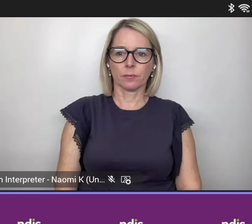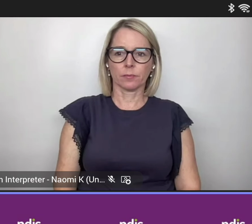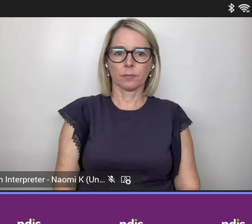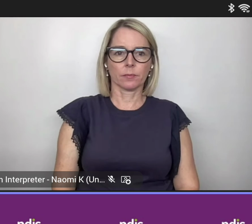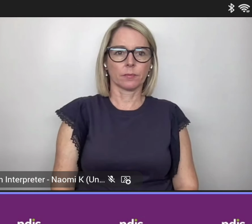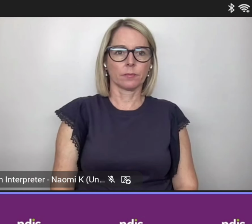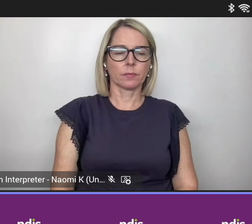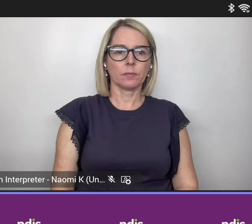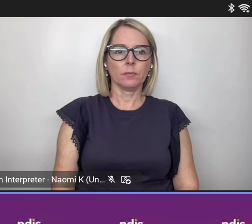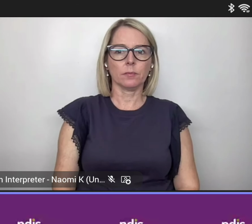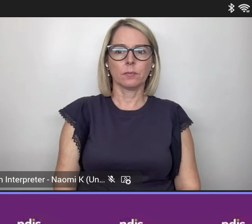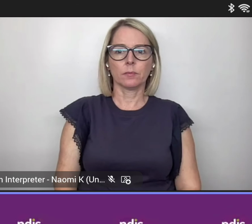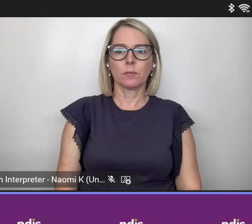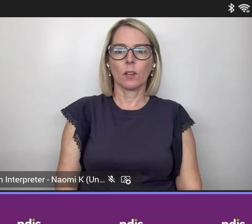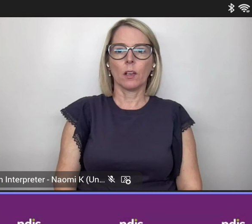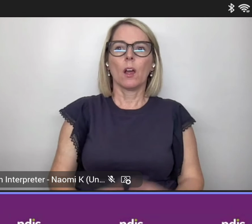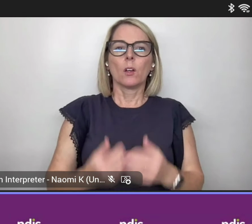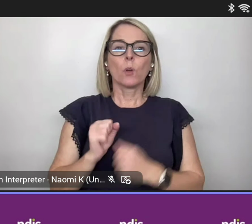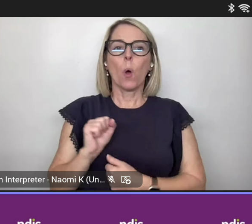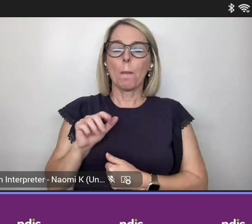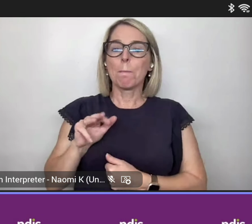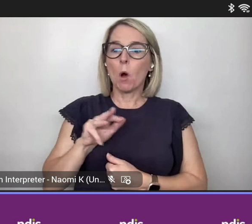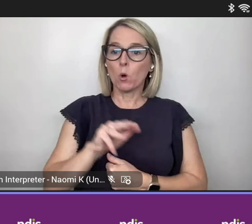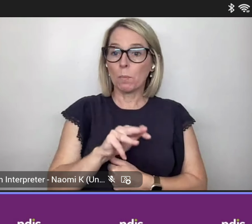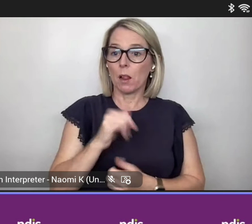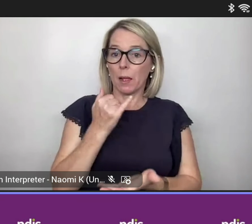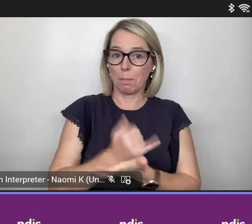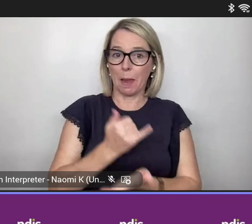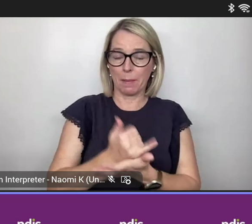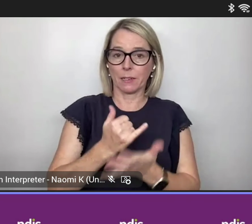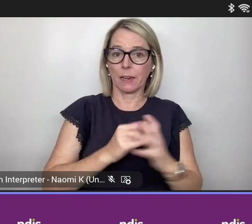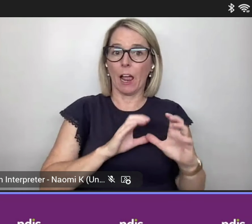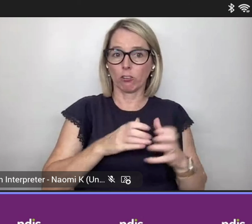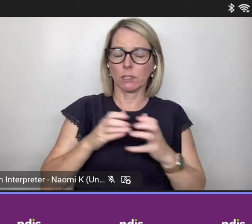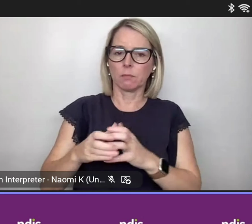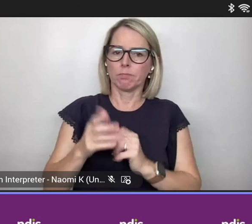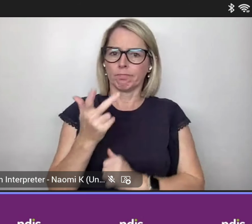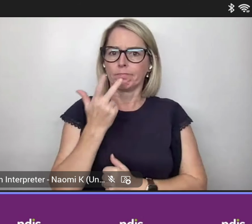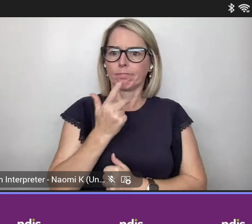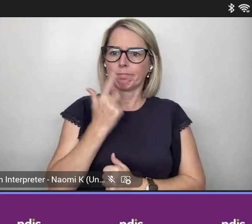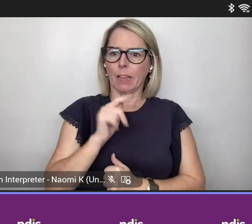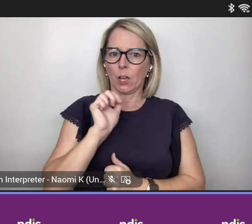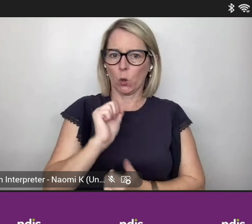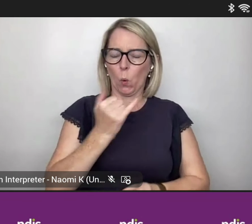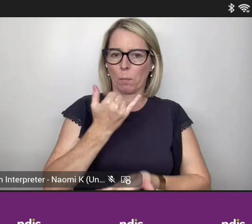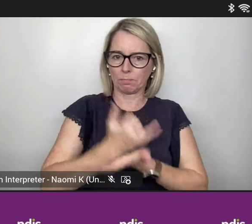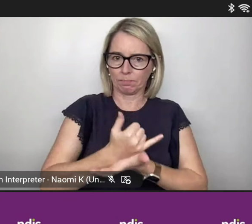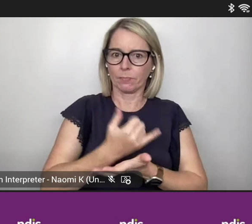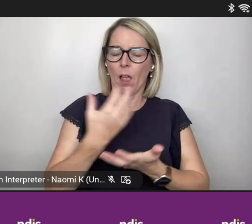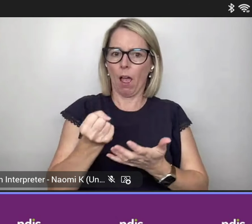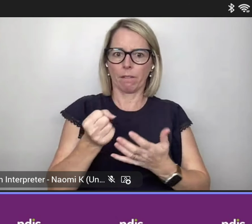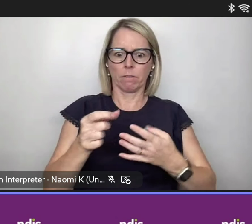Multiple impairment categories. What if you have 1 or more impairments that meet the NDIS eligibility